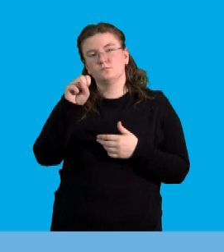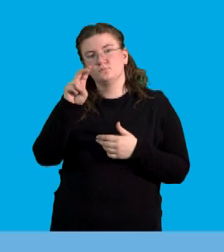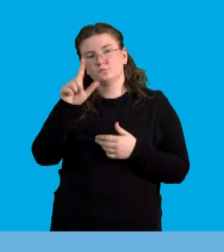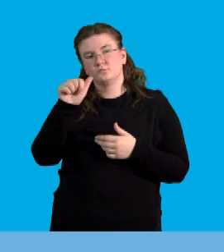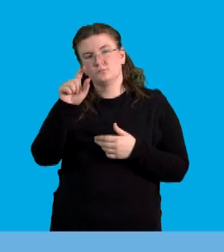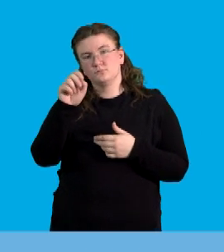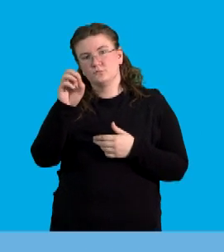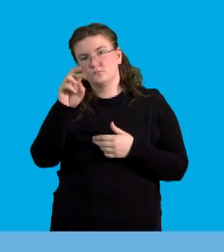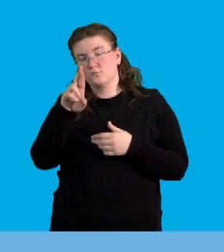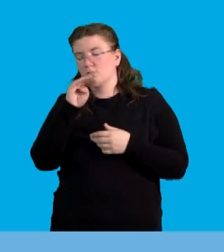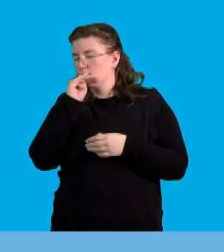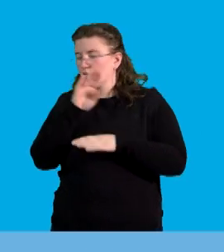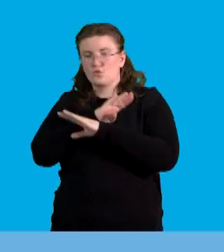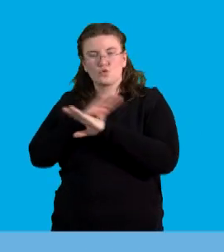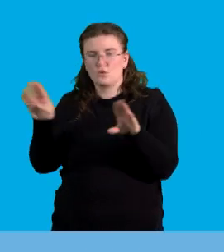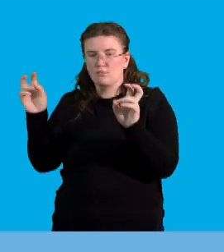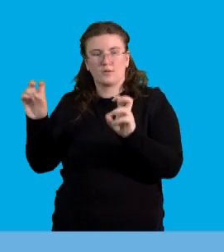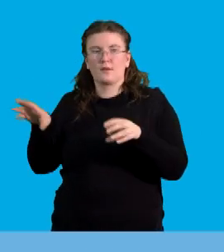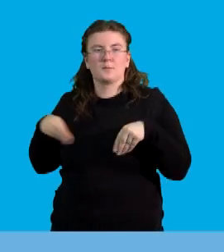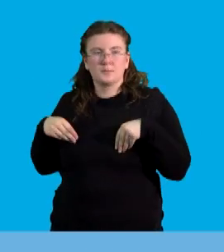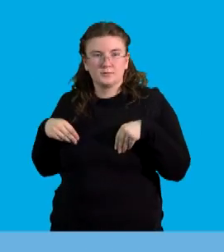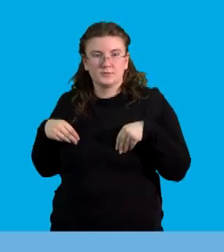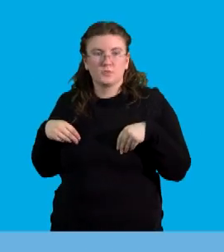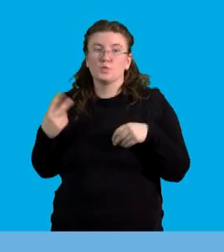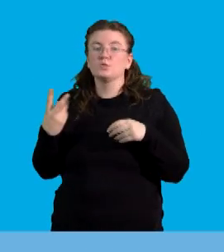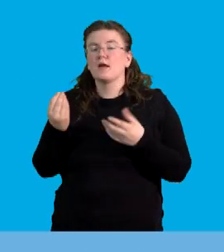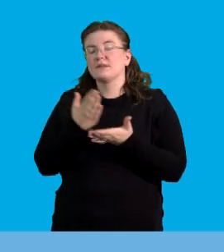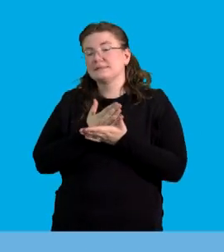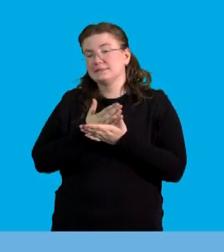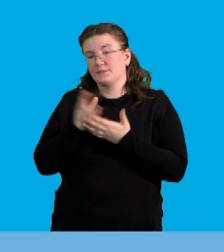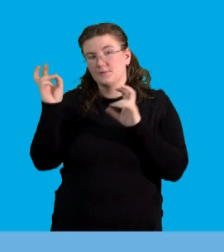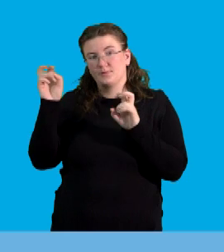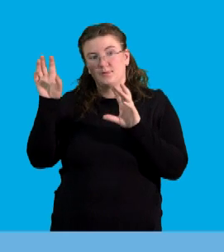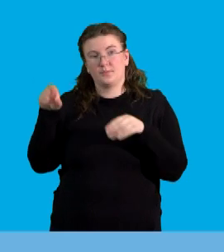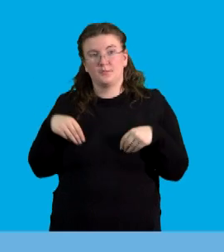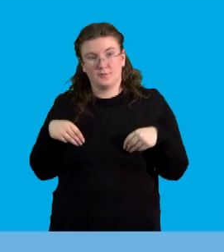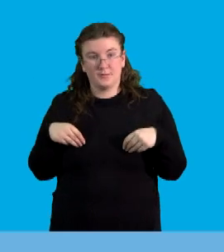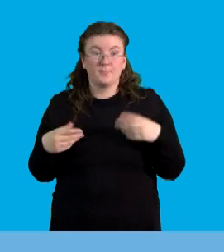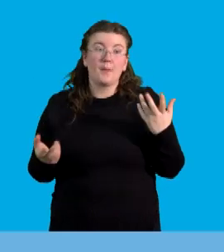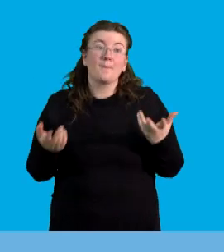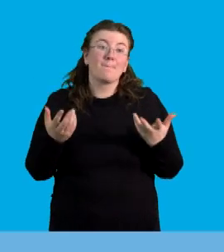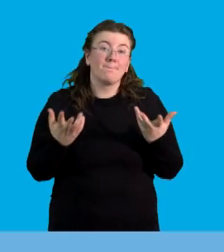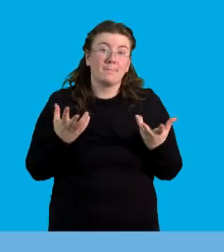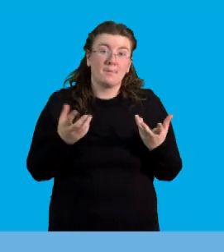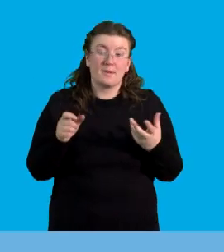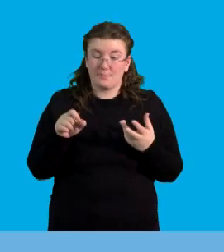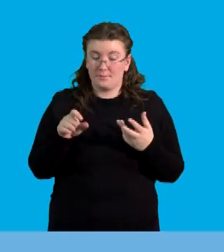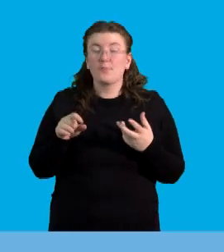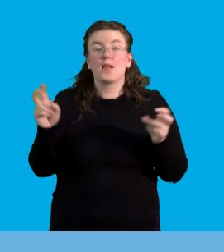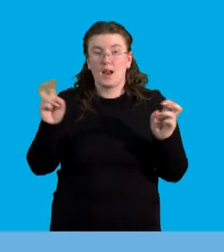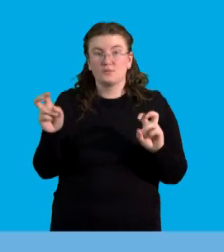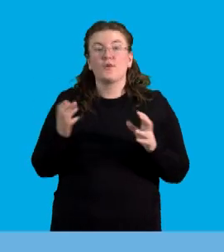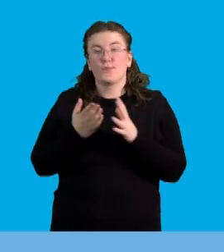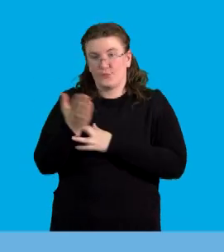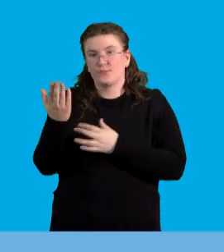have semiconductors. So there are different types of these materials that we have. If a conductor allows electricity to flow